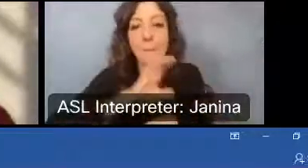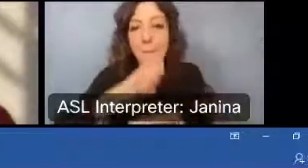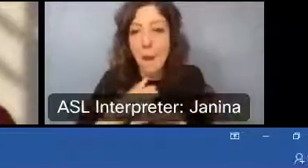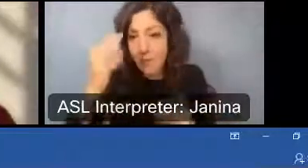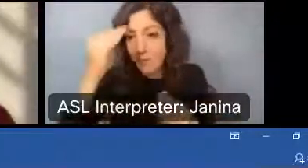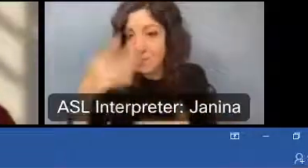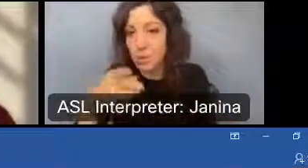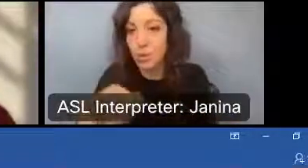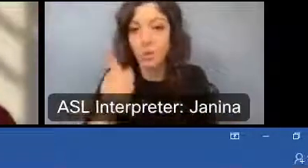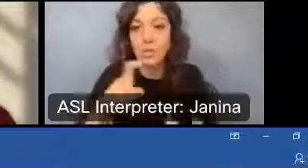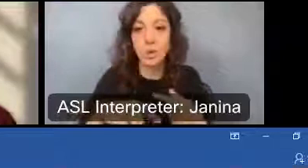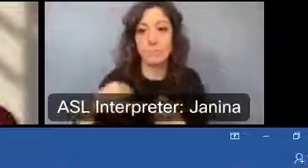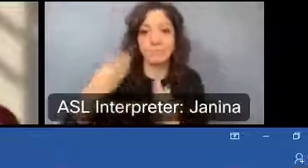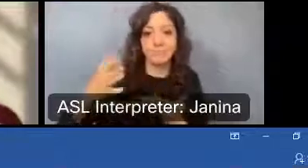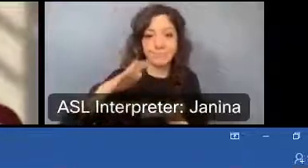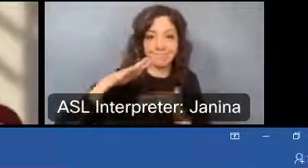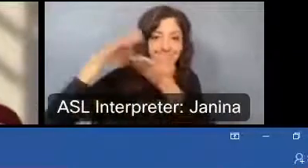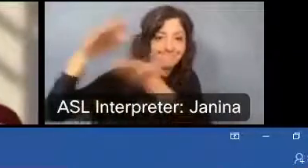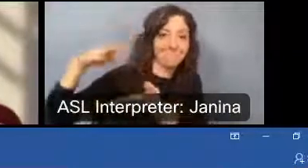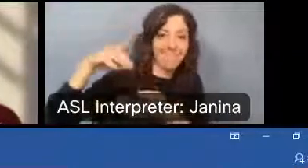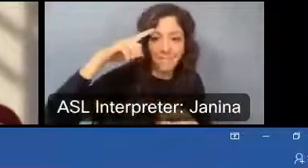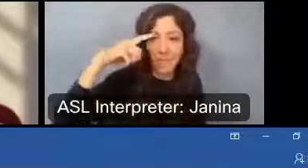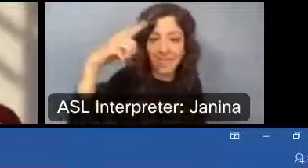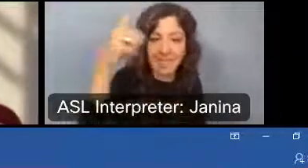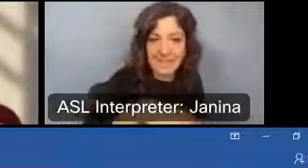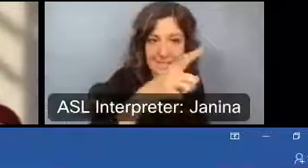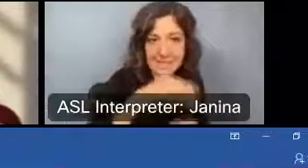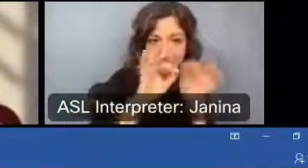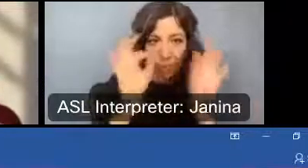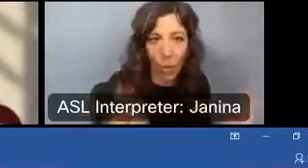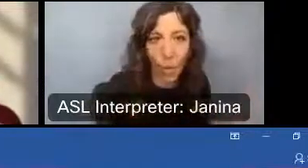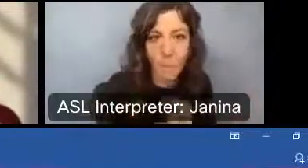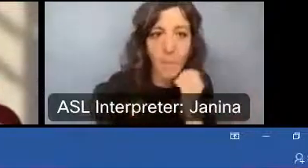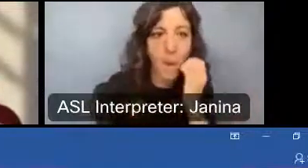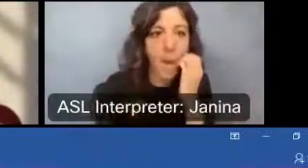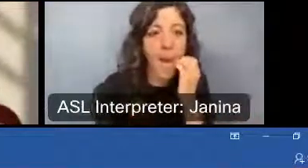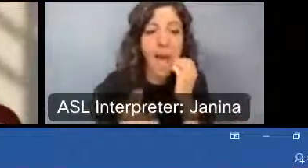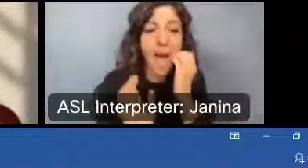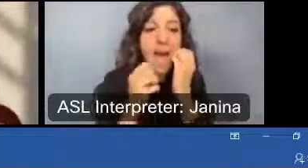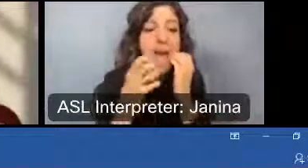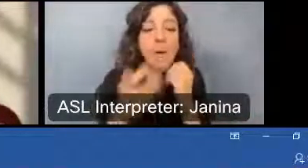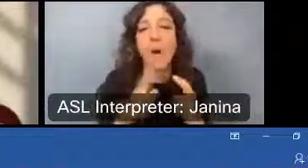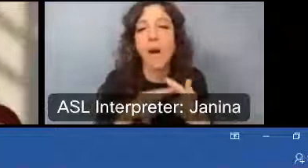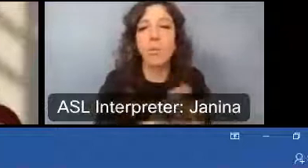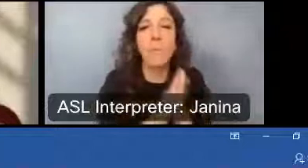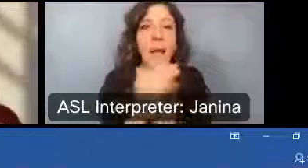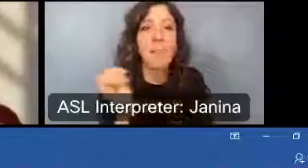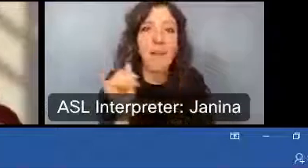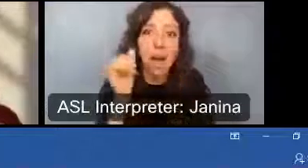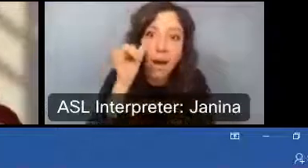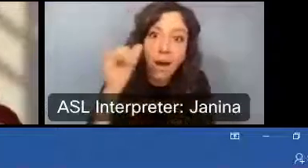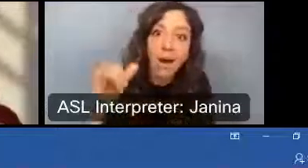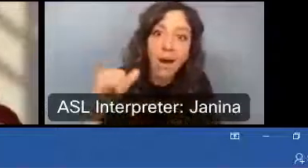you will need to provide related to this. So again, not trying to make it turn into something that is extremely long, but